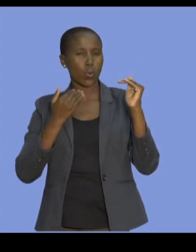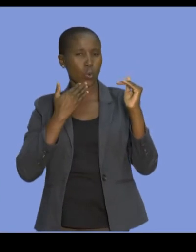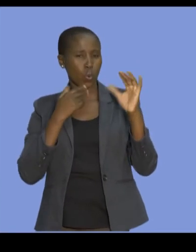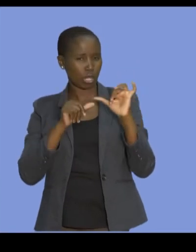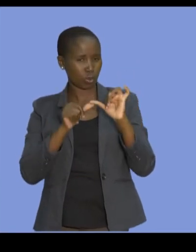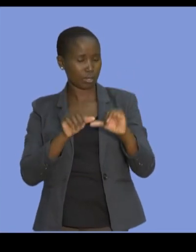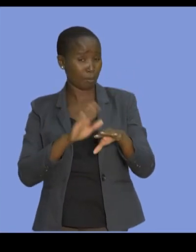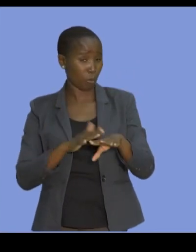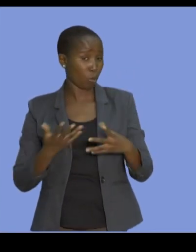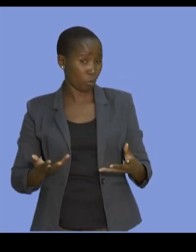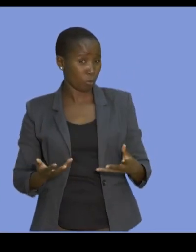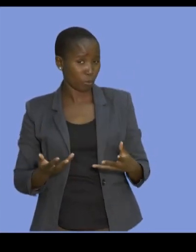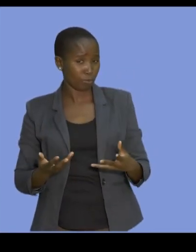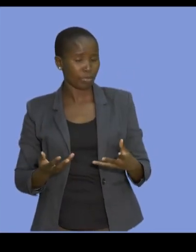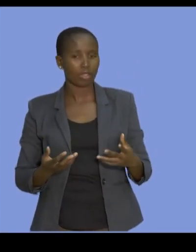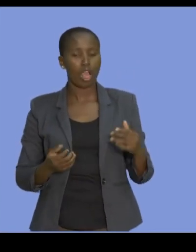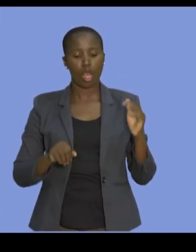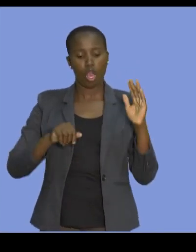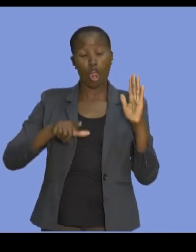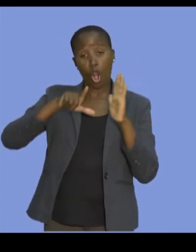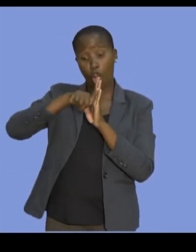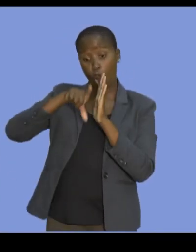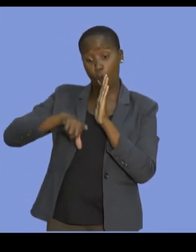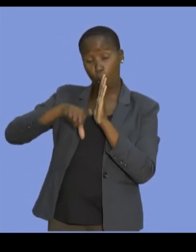The lowest score, subtract from the